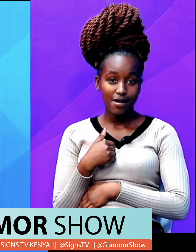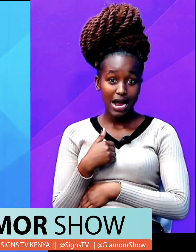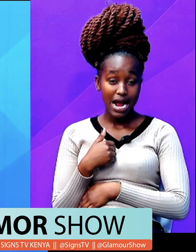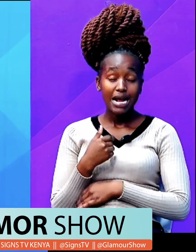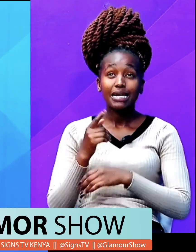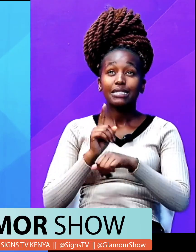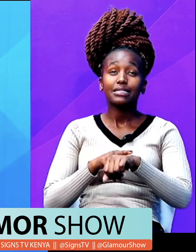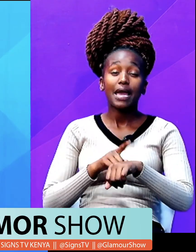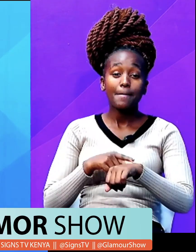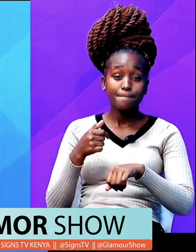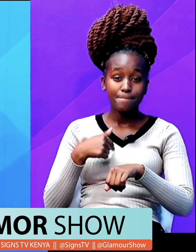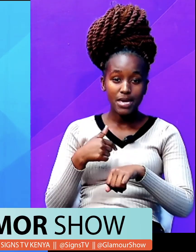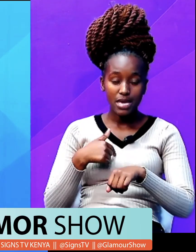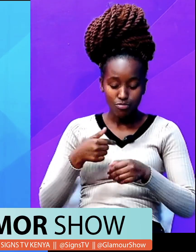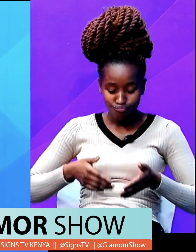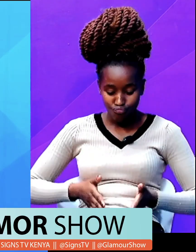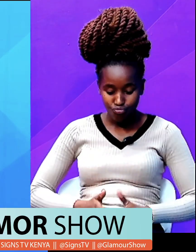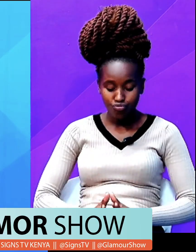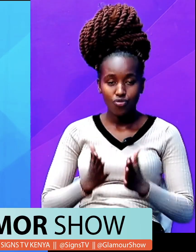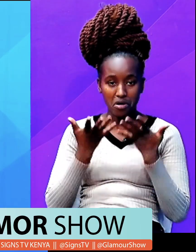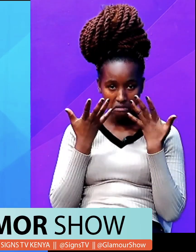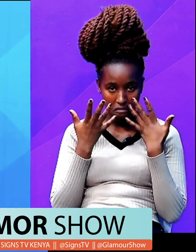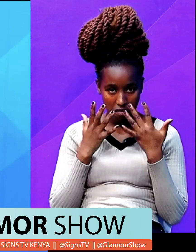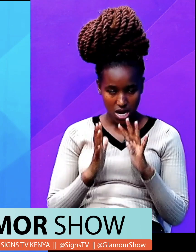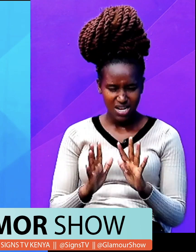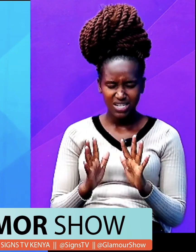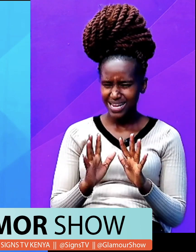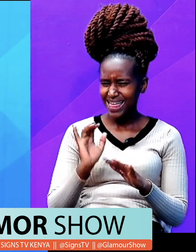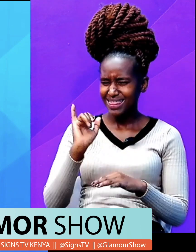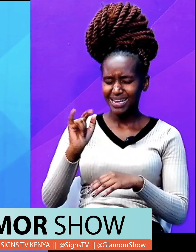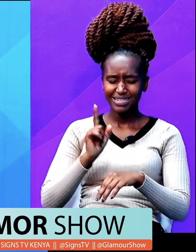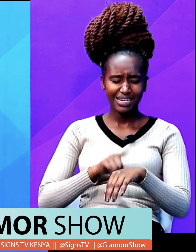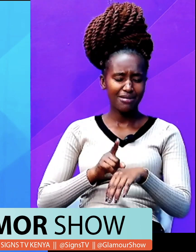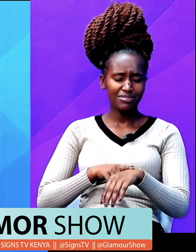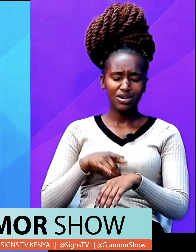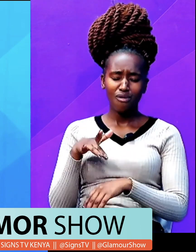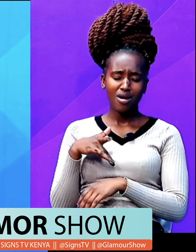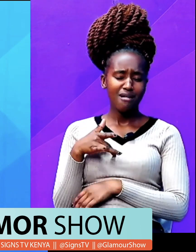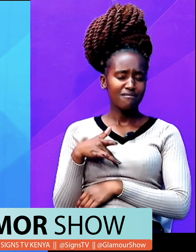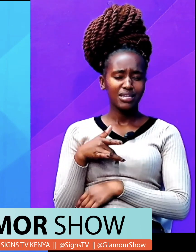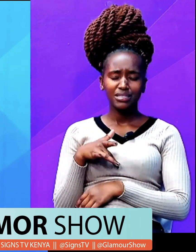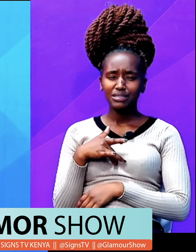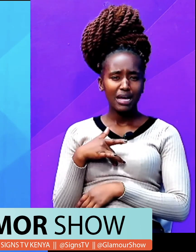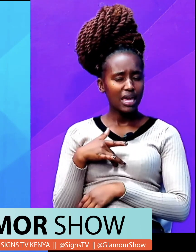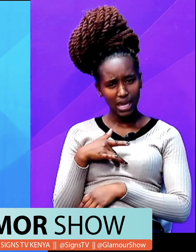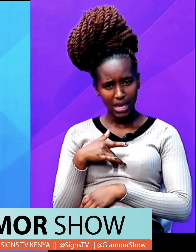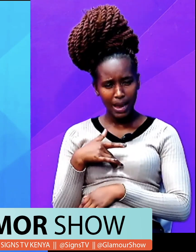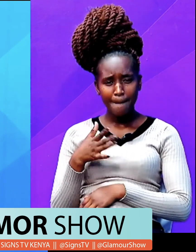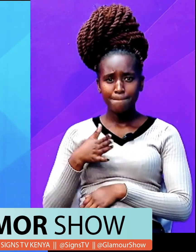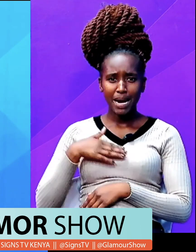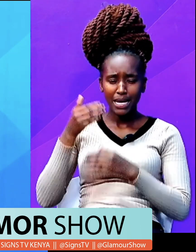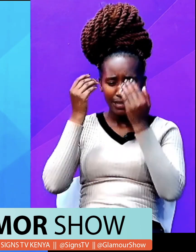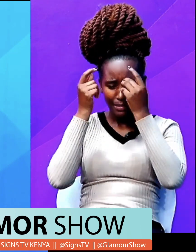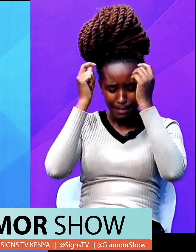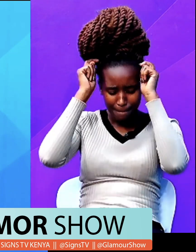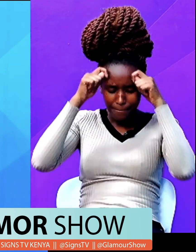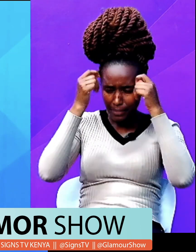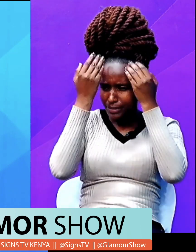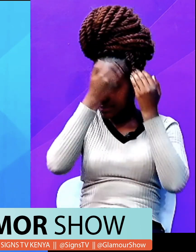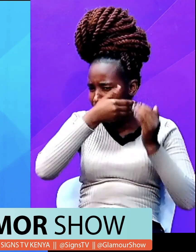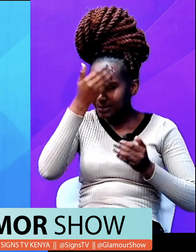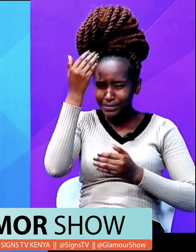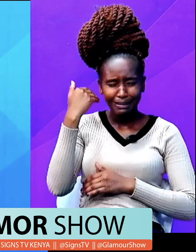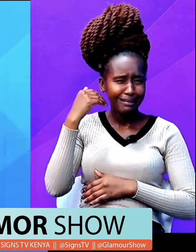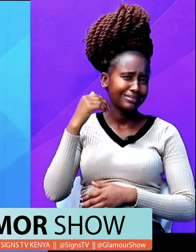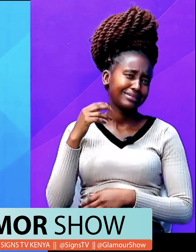postpartum break, I would really struggle to fix my wigs. You know, I don't have time to